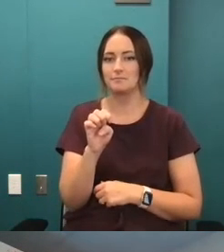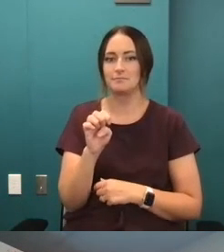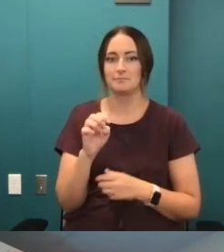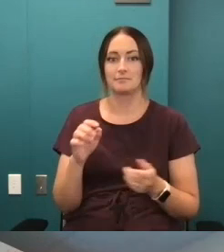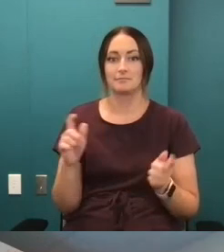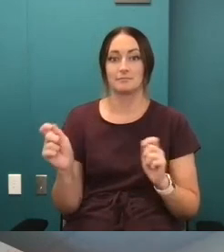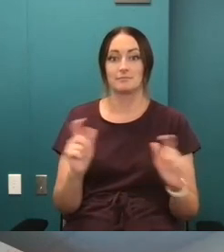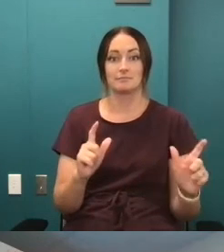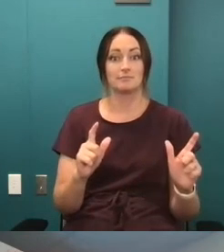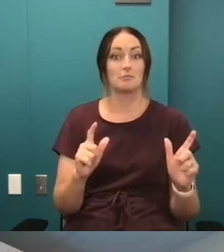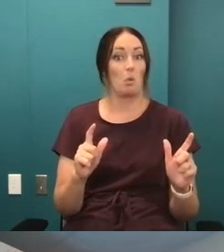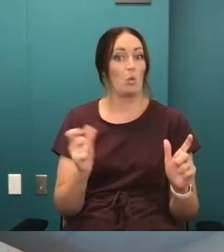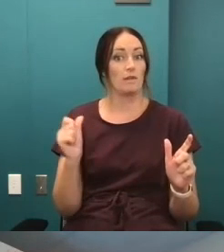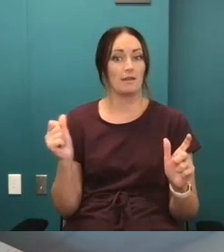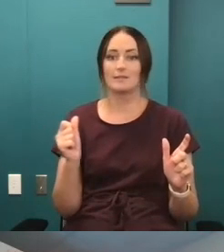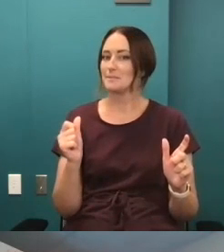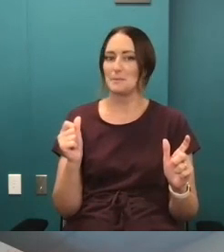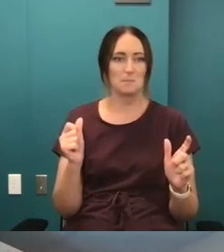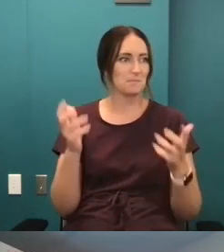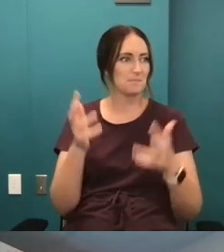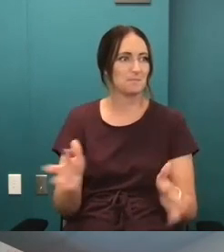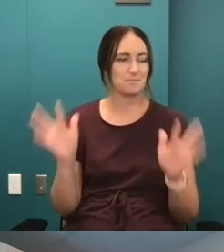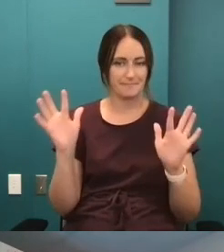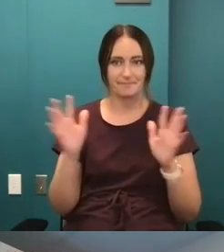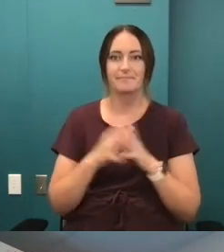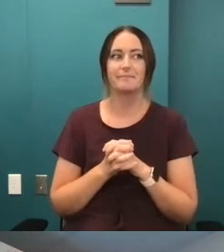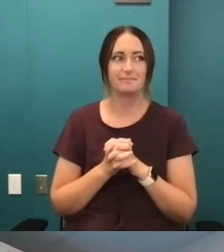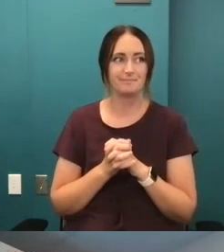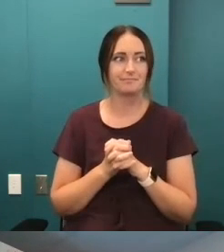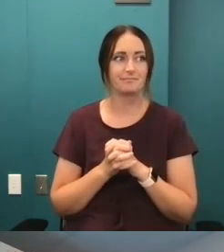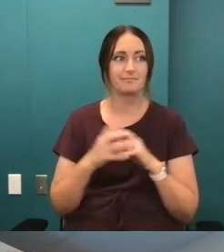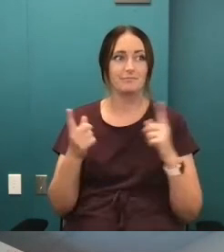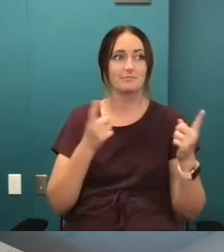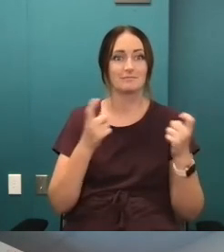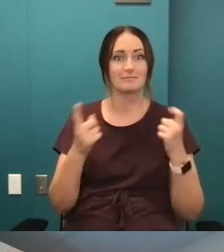put anything else in here? Nope, that's it. Any questions?